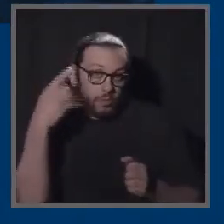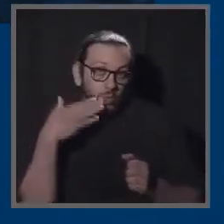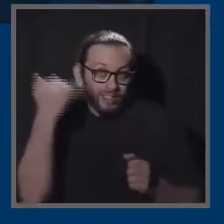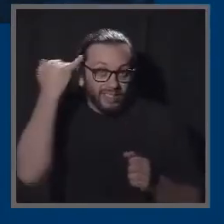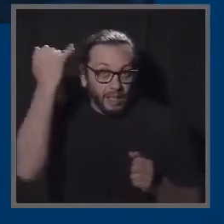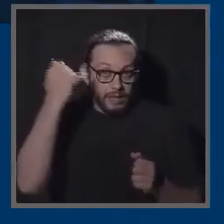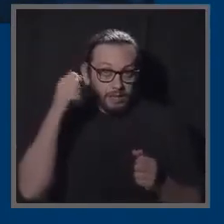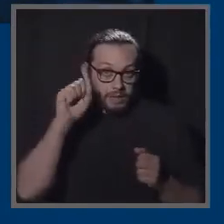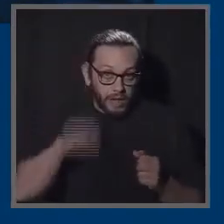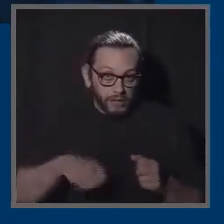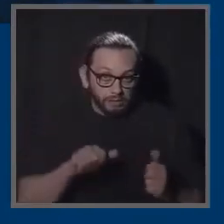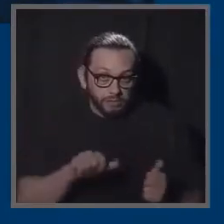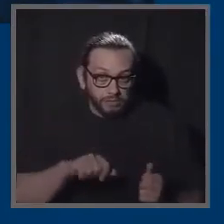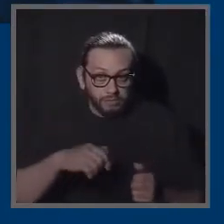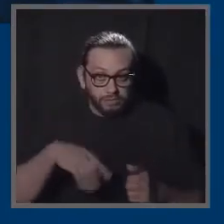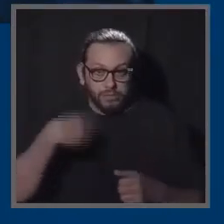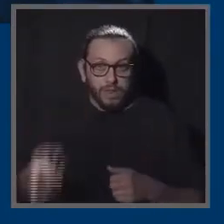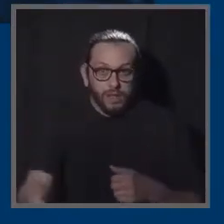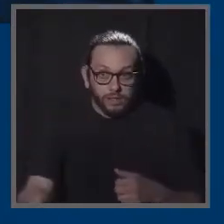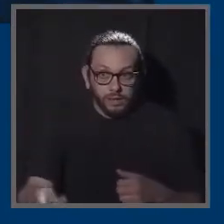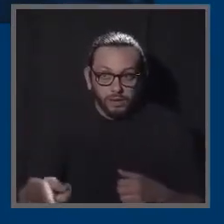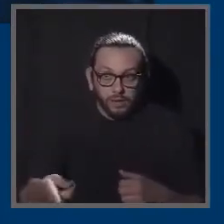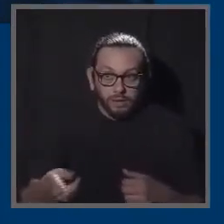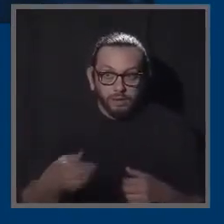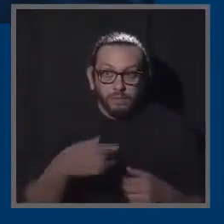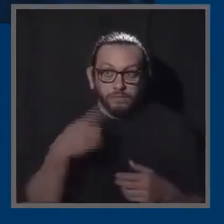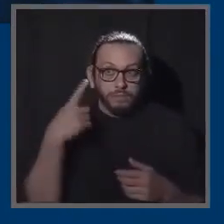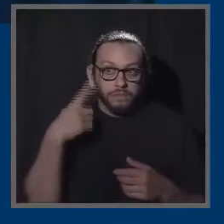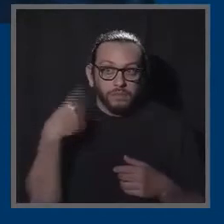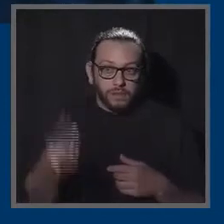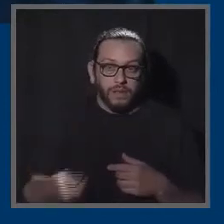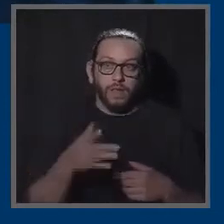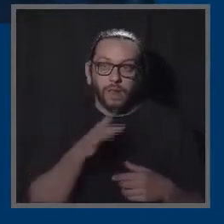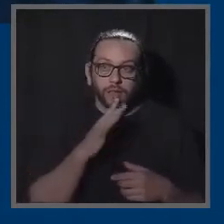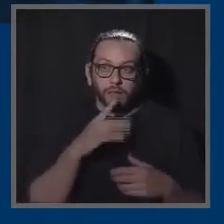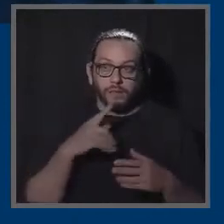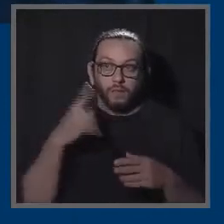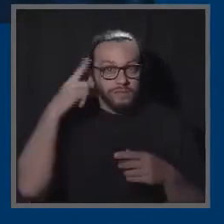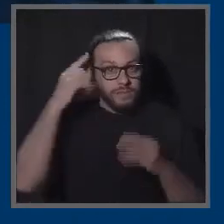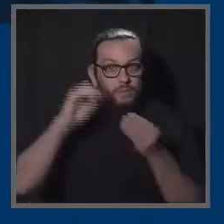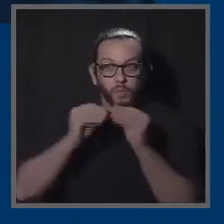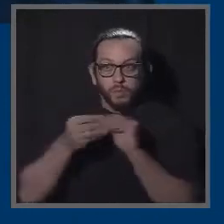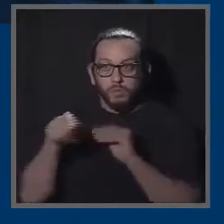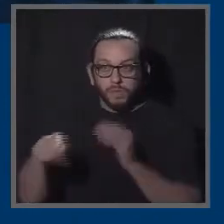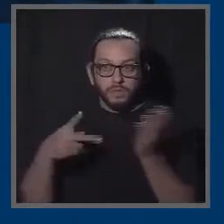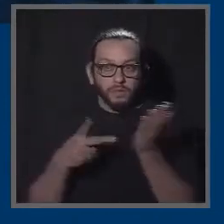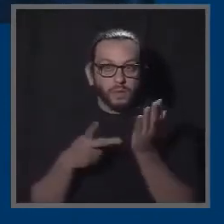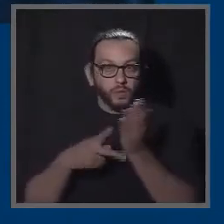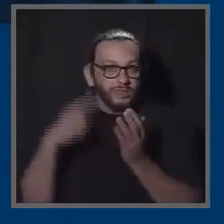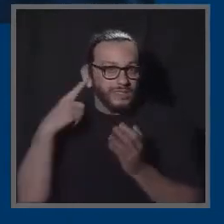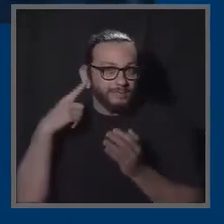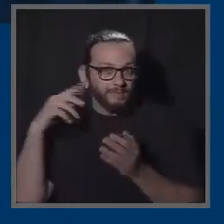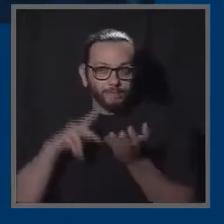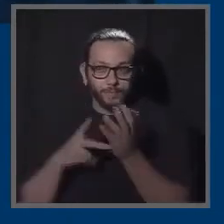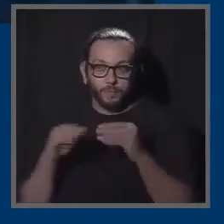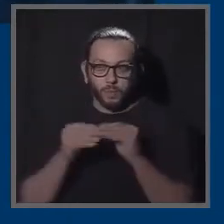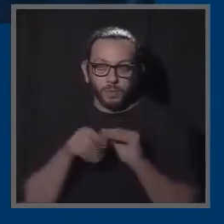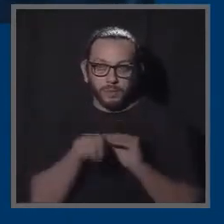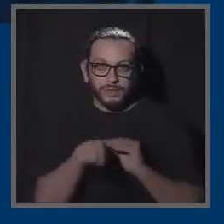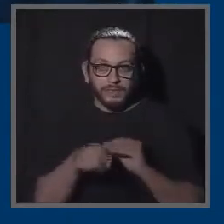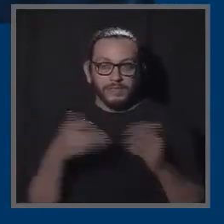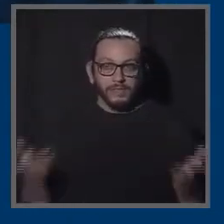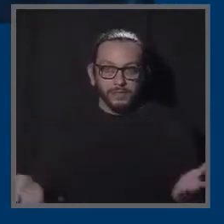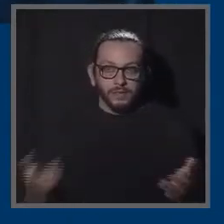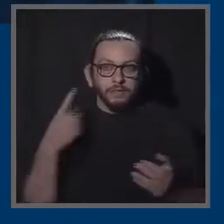are sorting the speakers issue. So Sarah, you're experimented more on the side